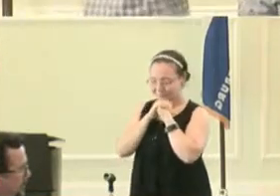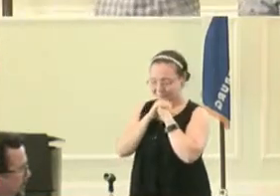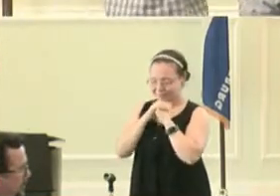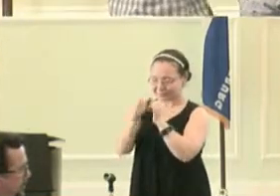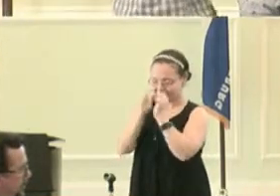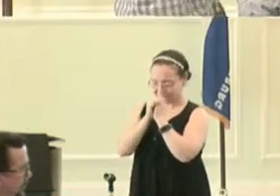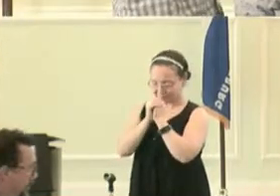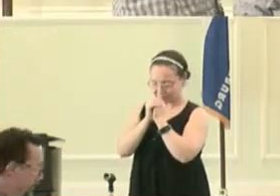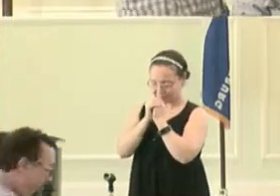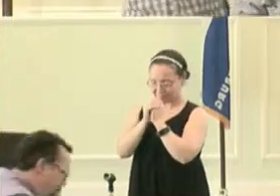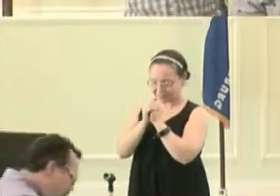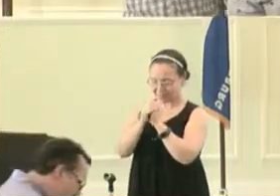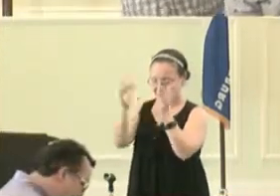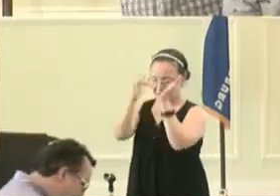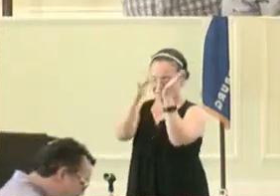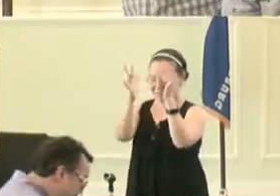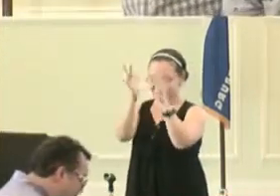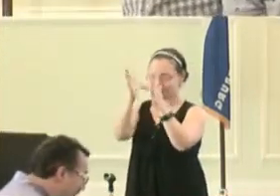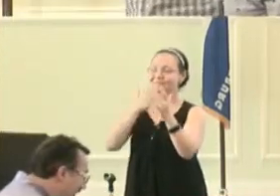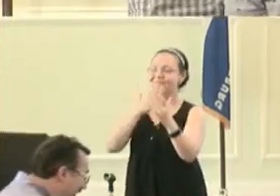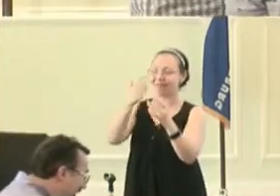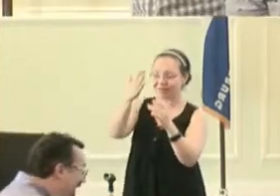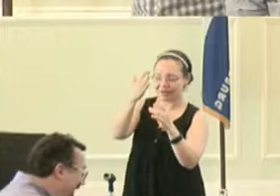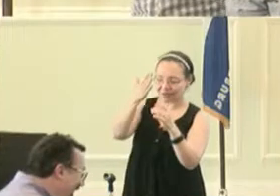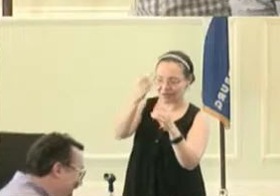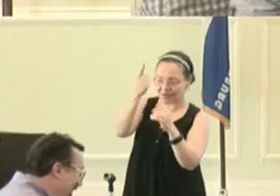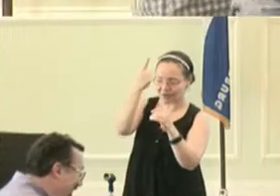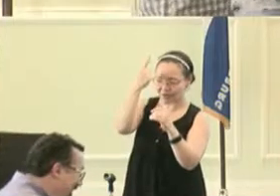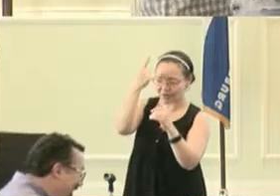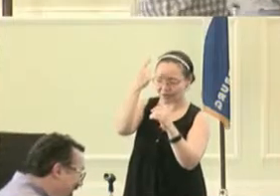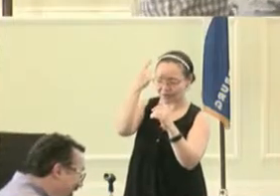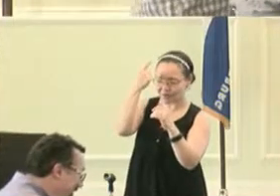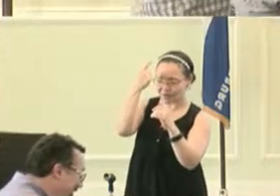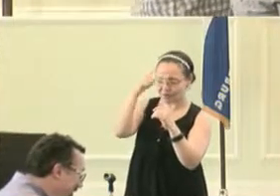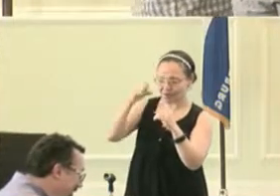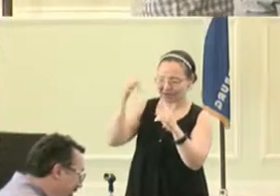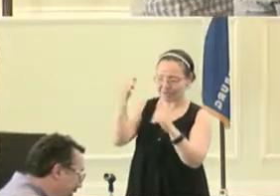Jesus, thank you for the Sabbath